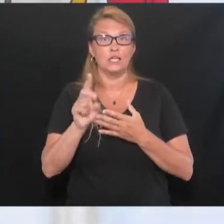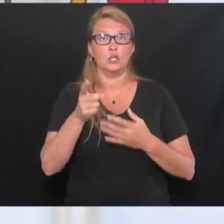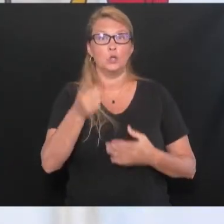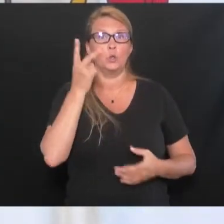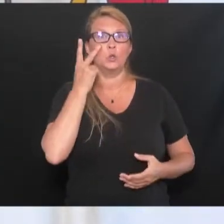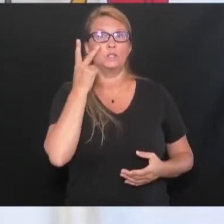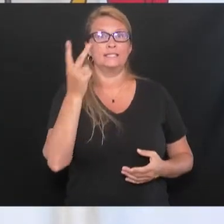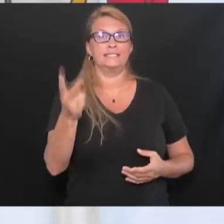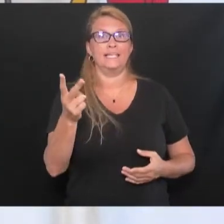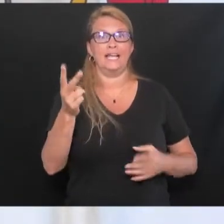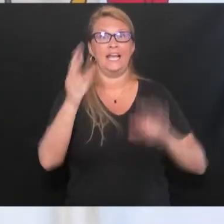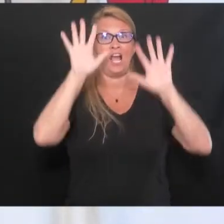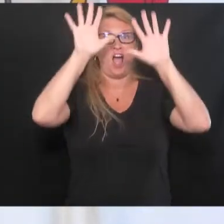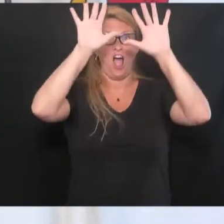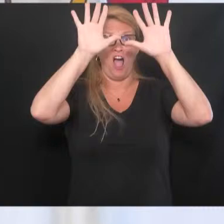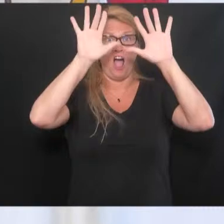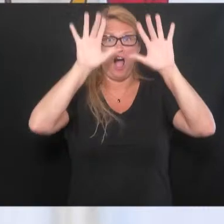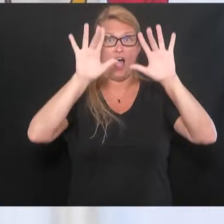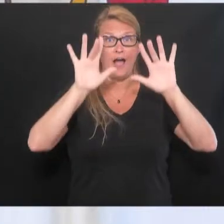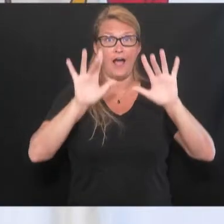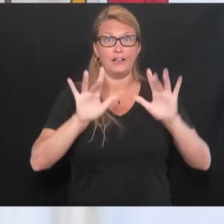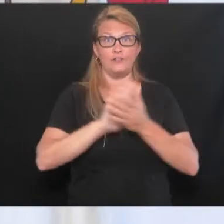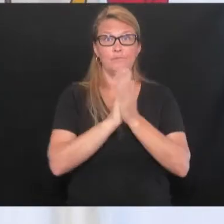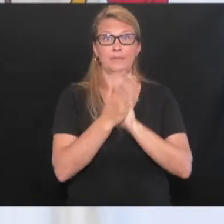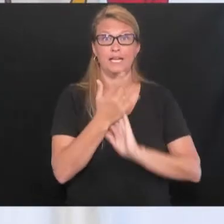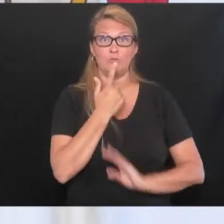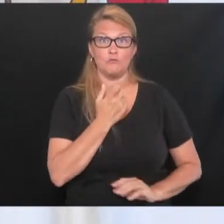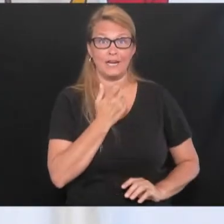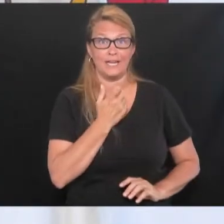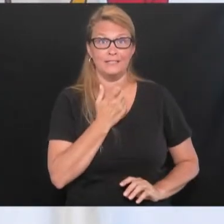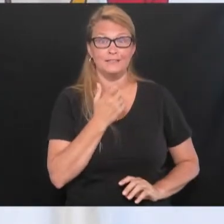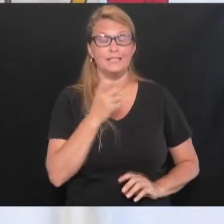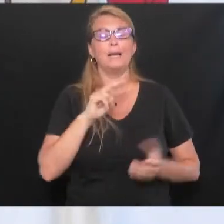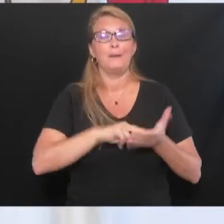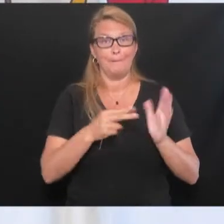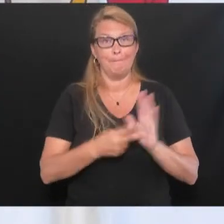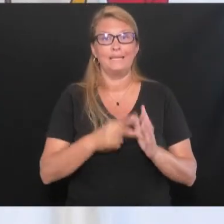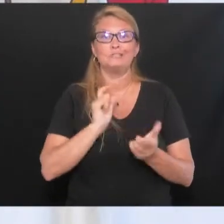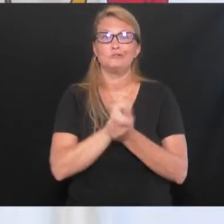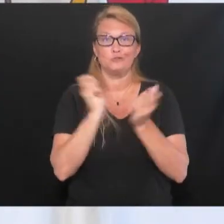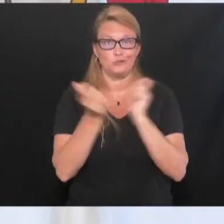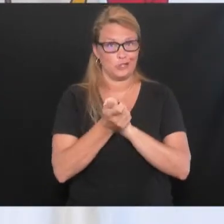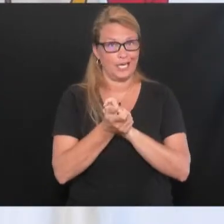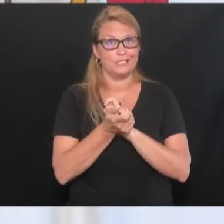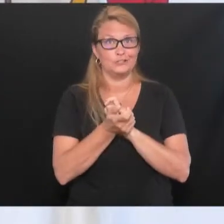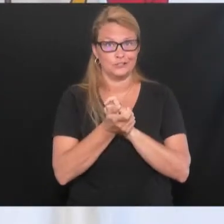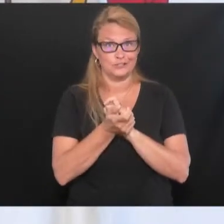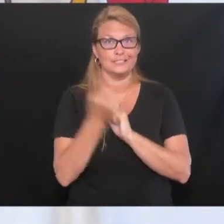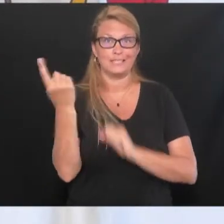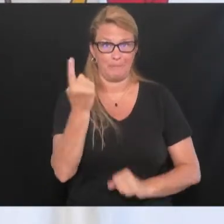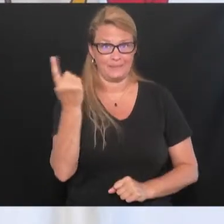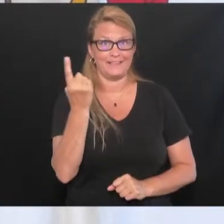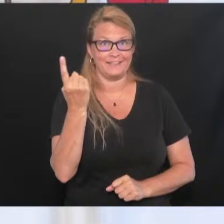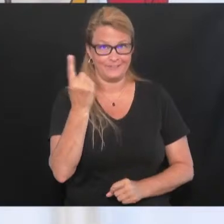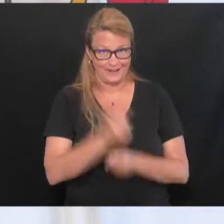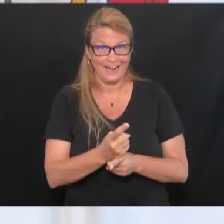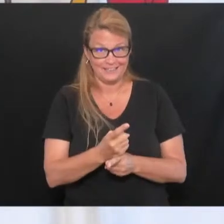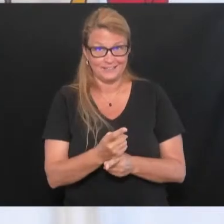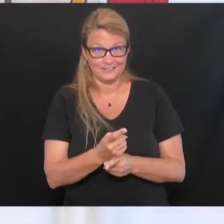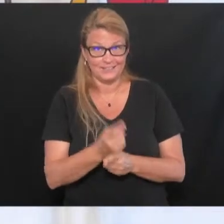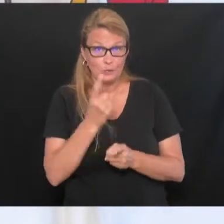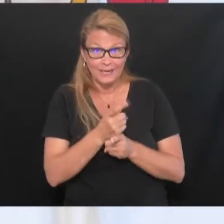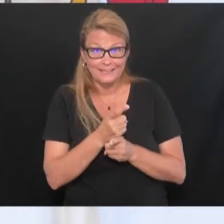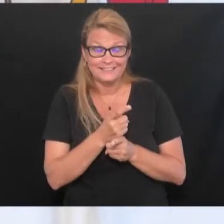have every county in the state red as it can be, you have to change, don't you? Don't you? I mean, for crying out loud,